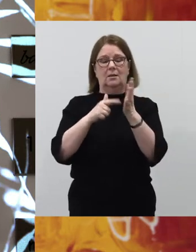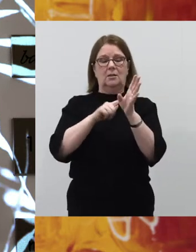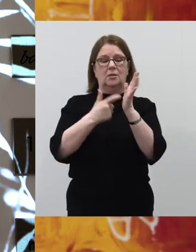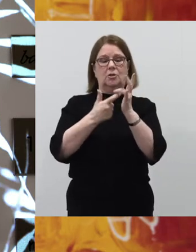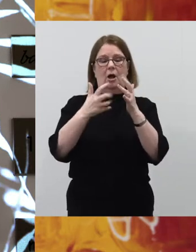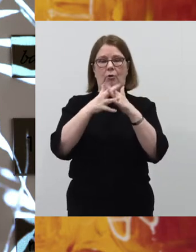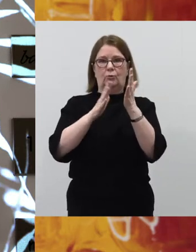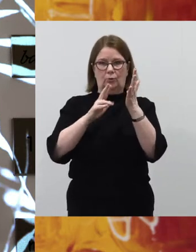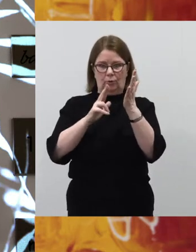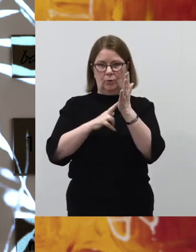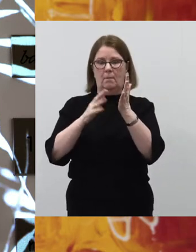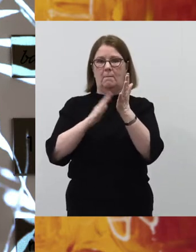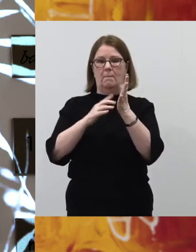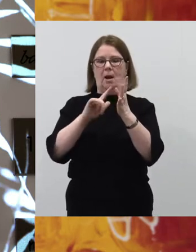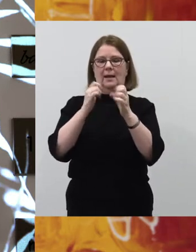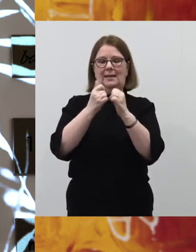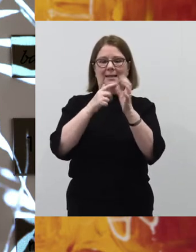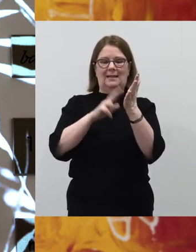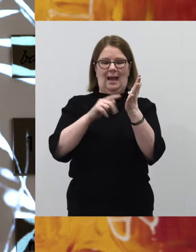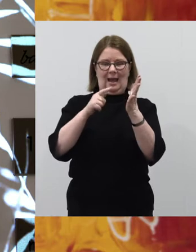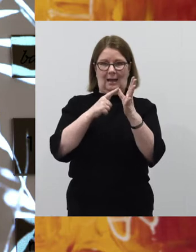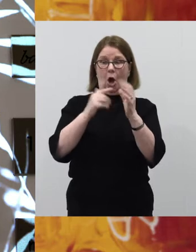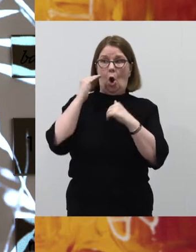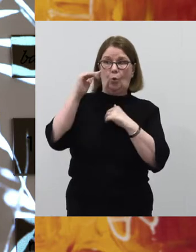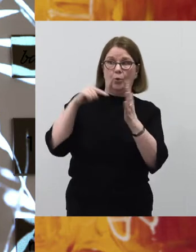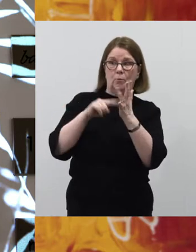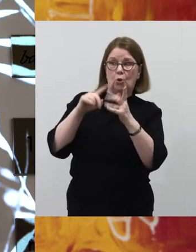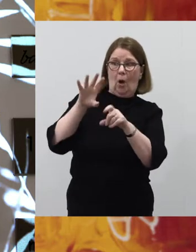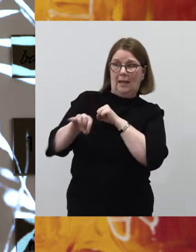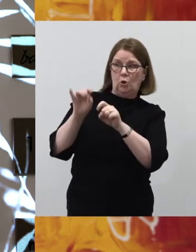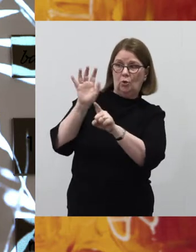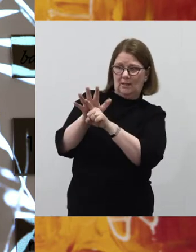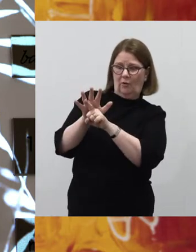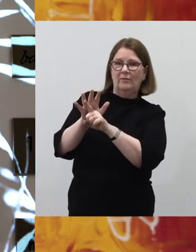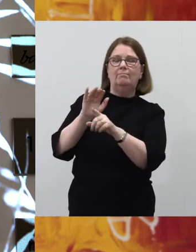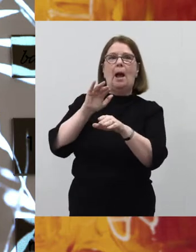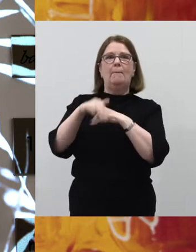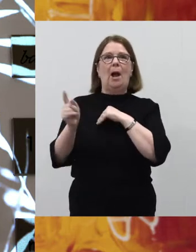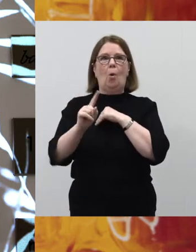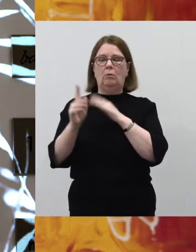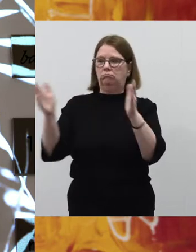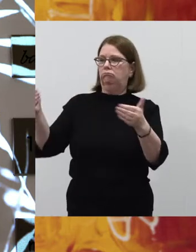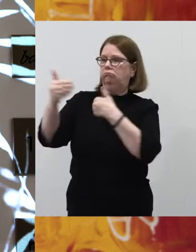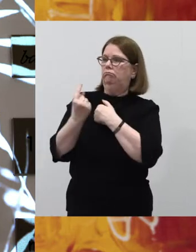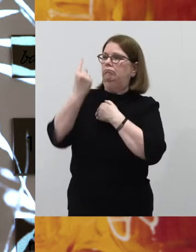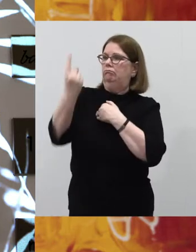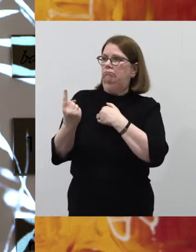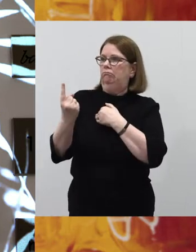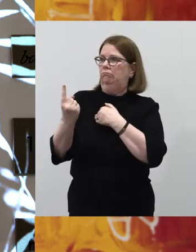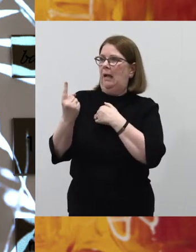with images of introduced weeds has enabled them to claim their territory and, once again, take control.